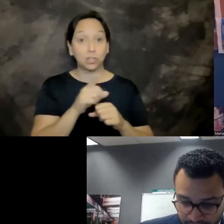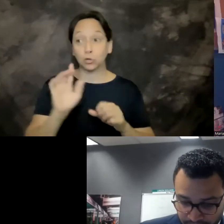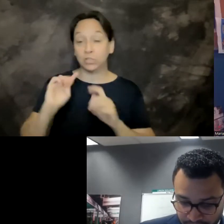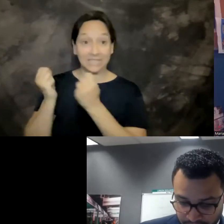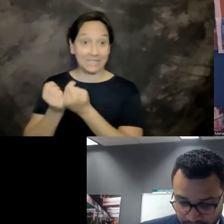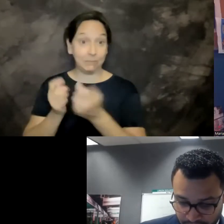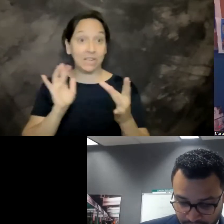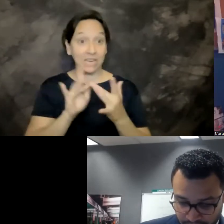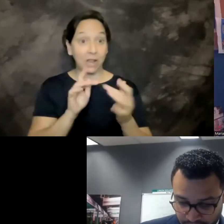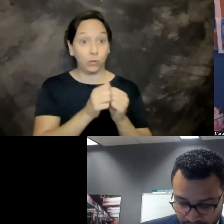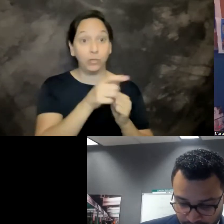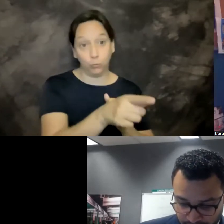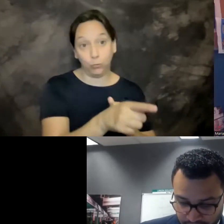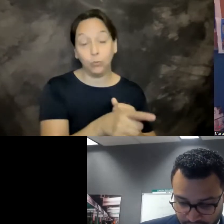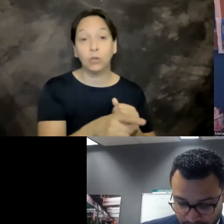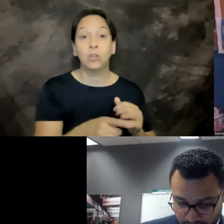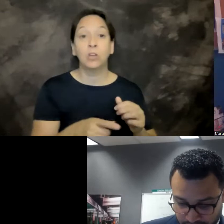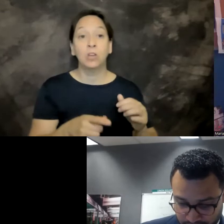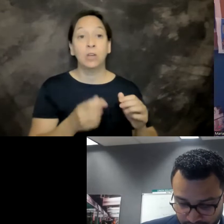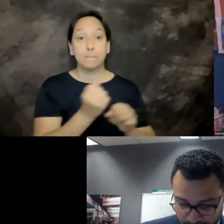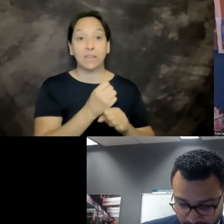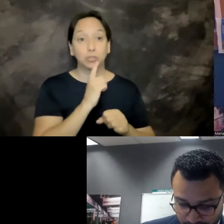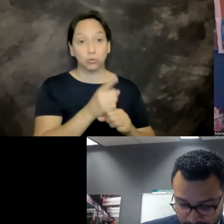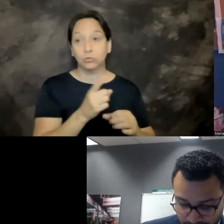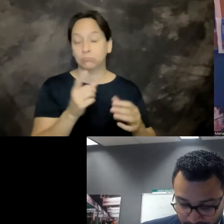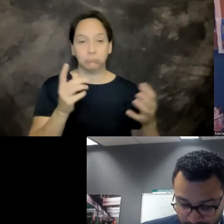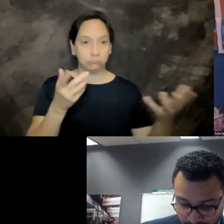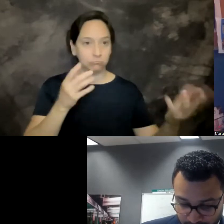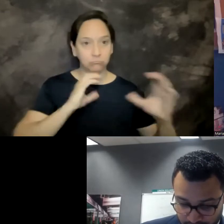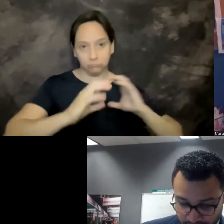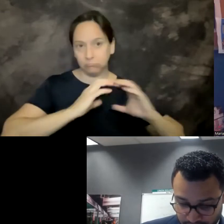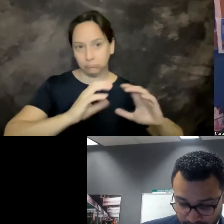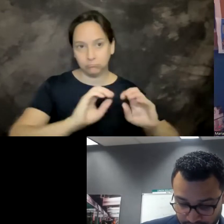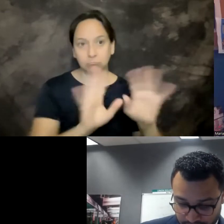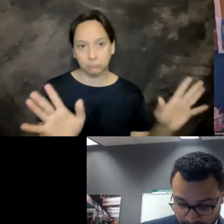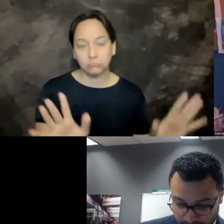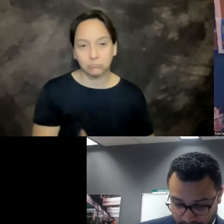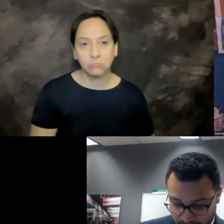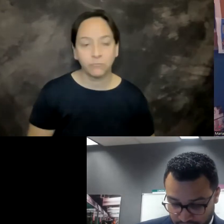that the information that has been shared today makes it to you in a way that makes sense to you.